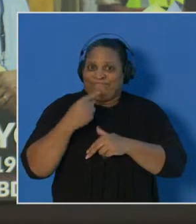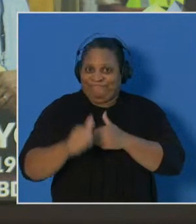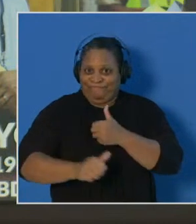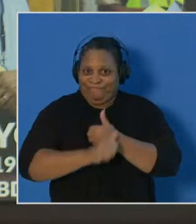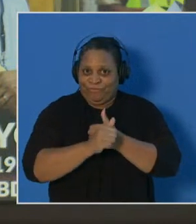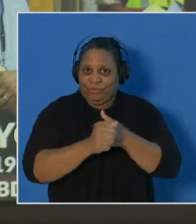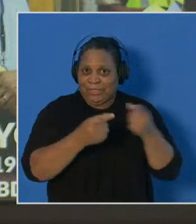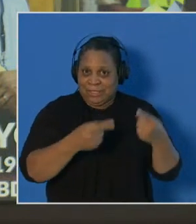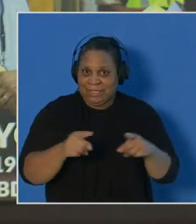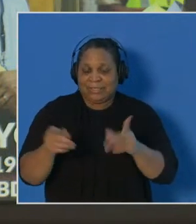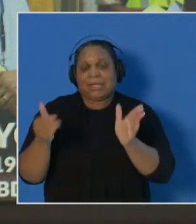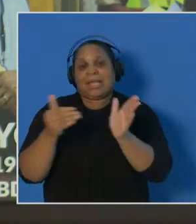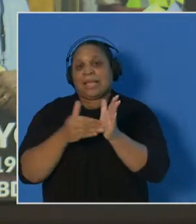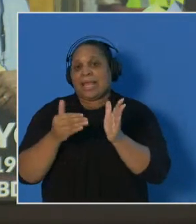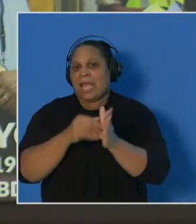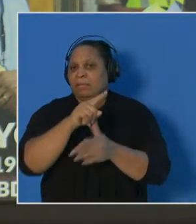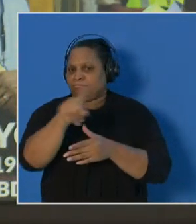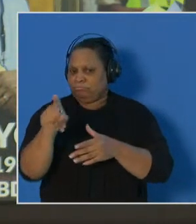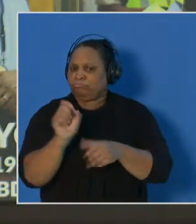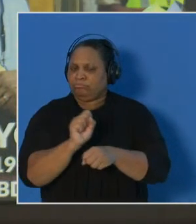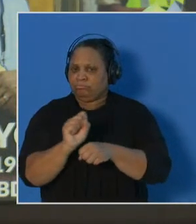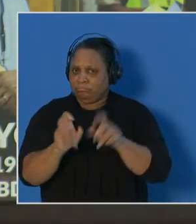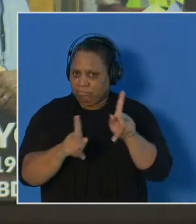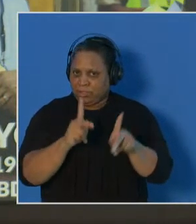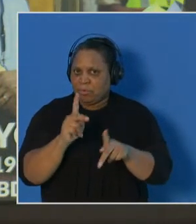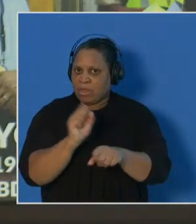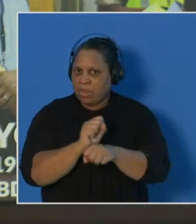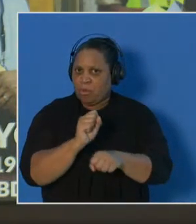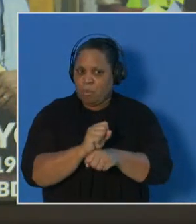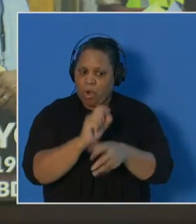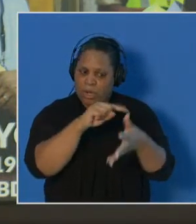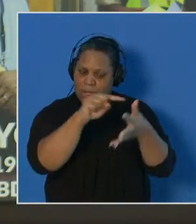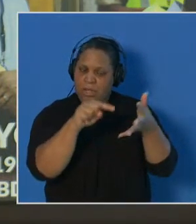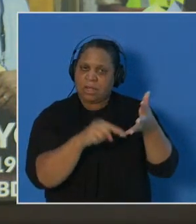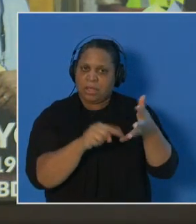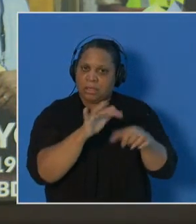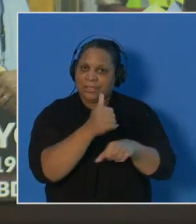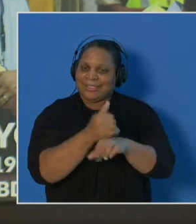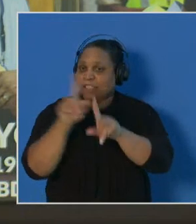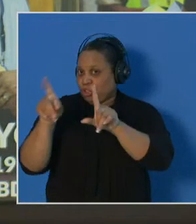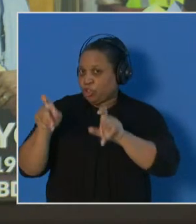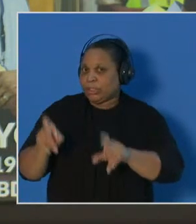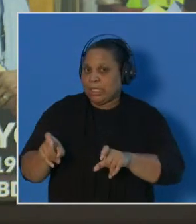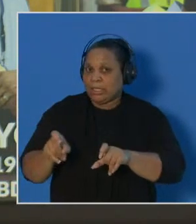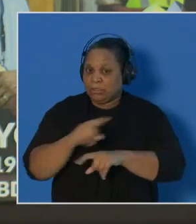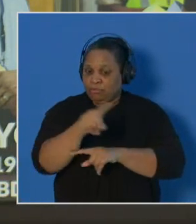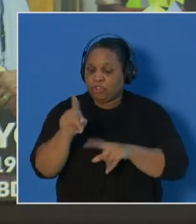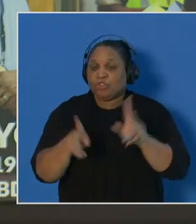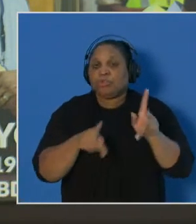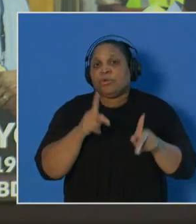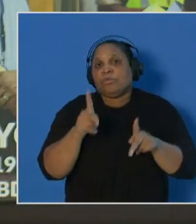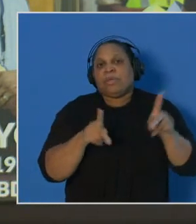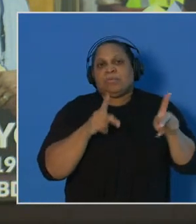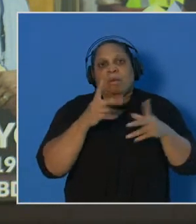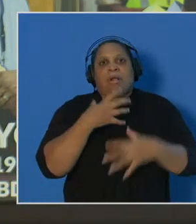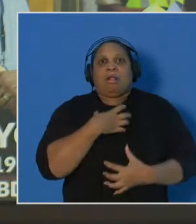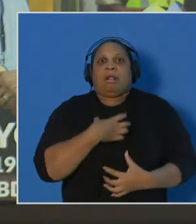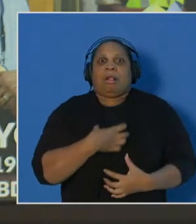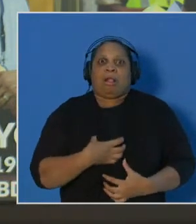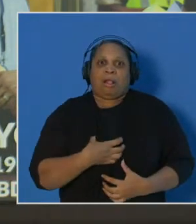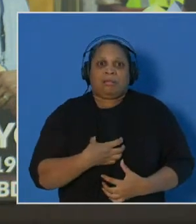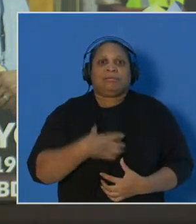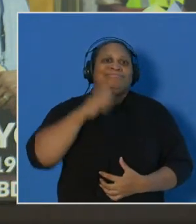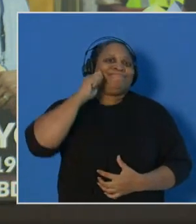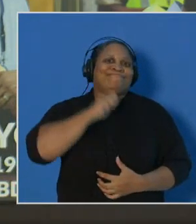again, for those persons who are operators, go ahead and book your tests. For those persons who are desperately waiting to shave their